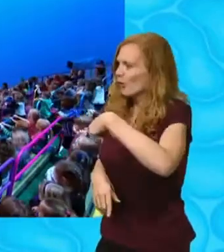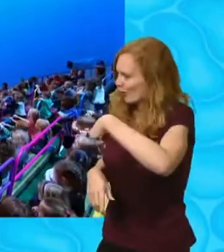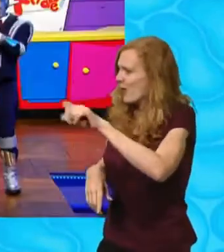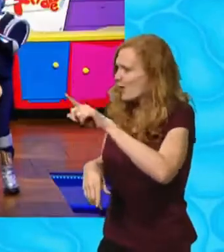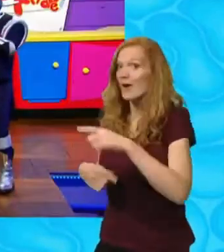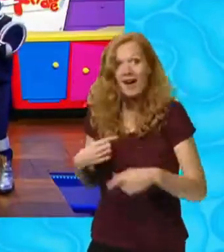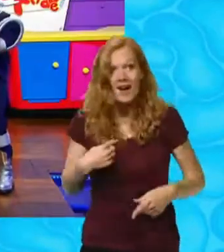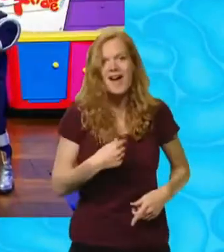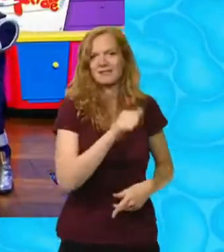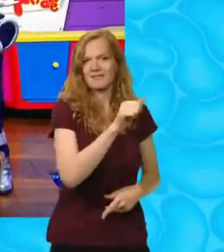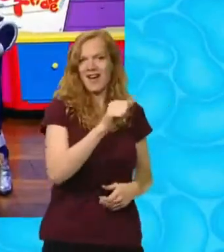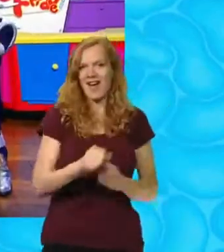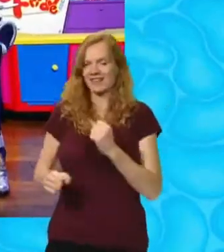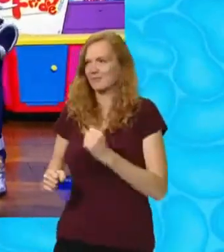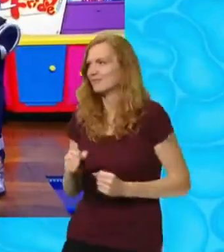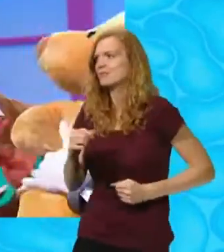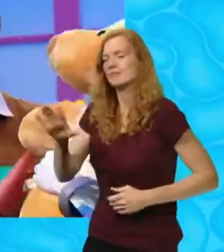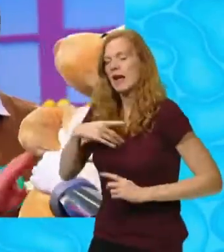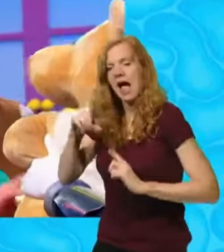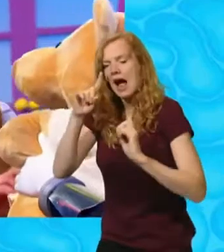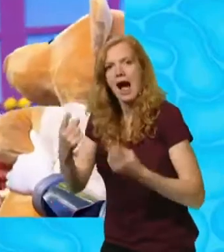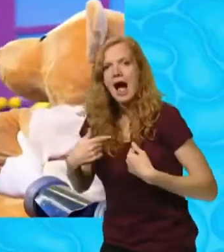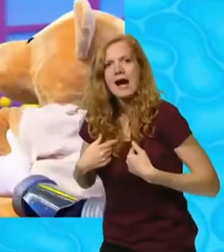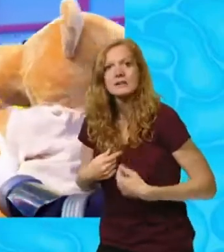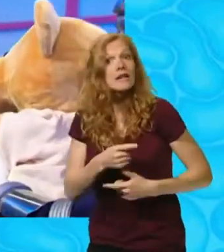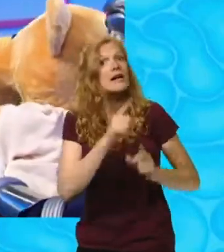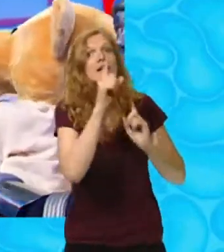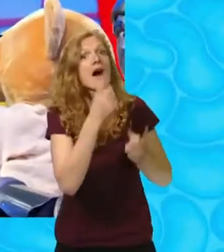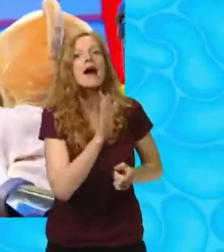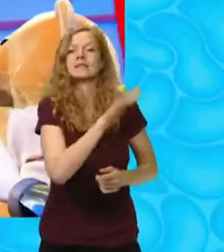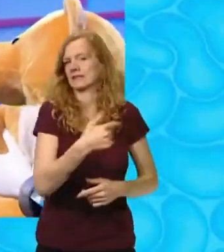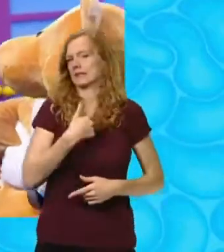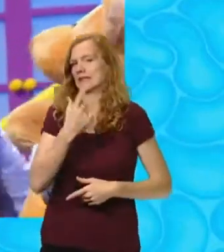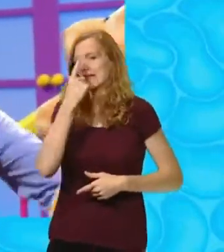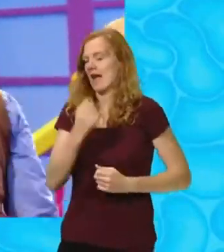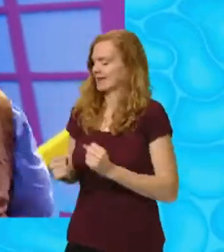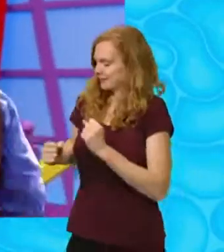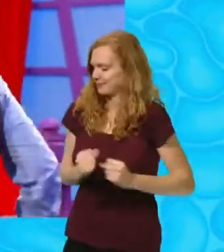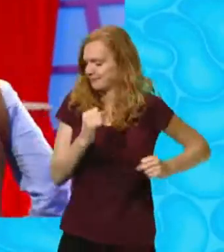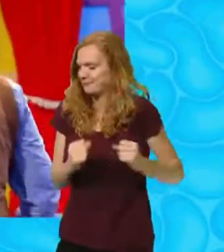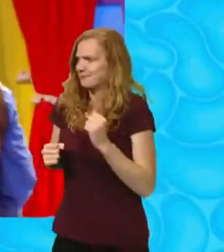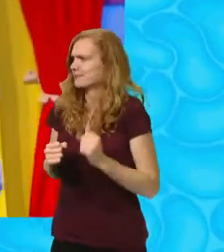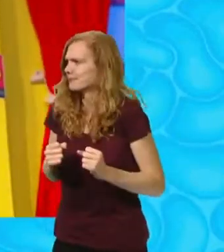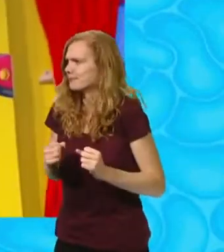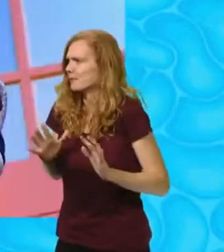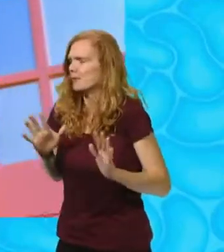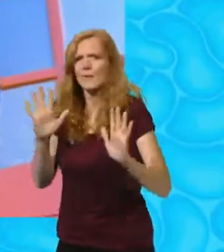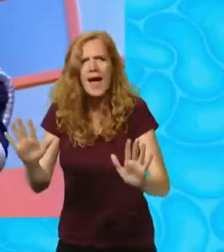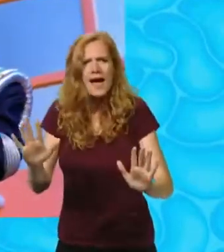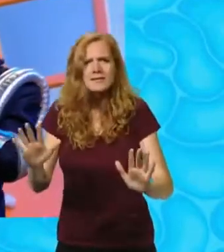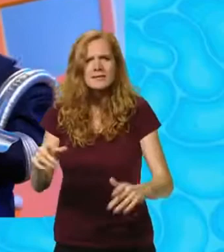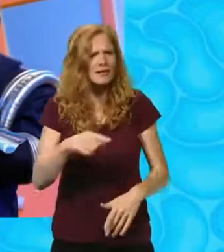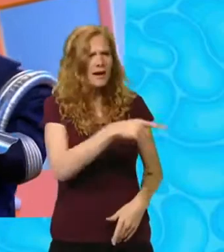That's right. Can't you get it, sir? Oh, yes, of course I can, Neddy Teddy. I'll go and get the door. Wait a